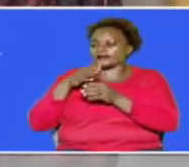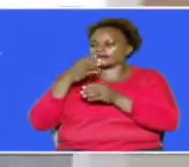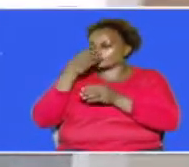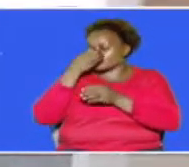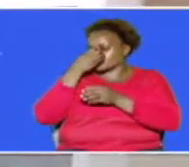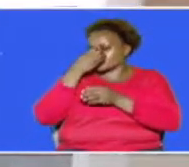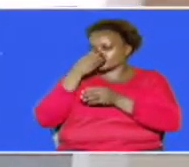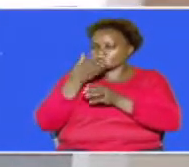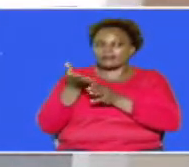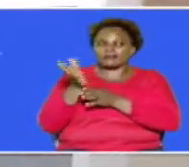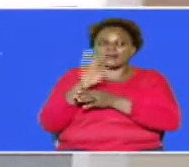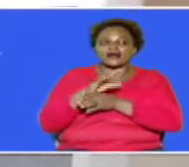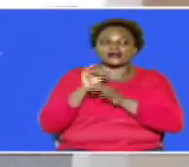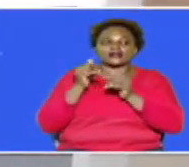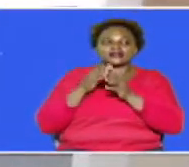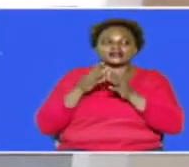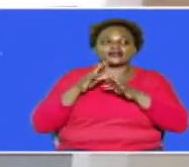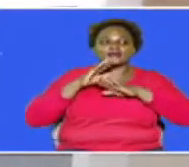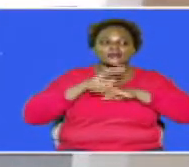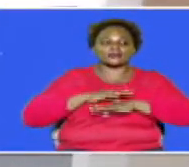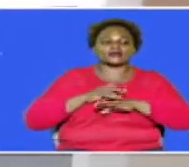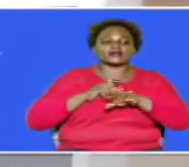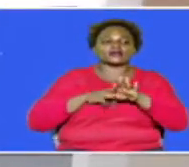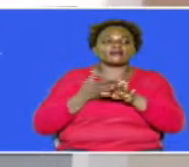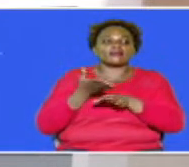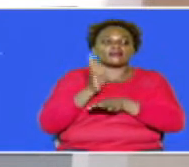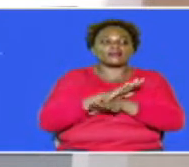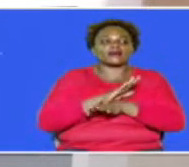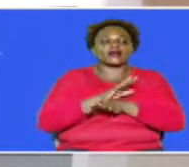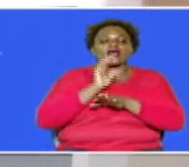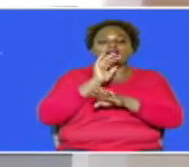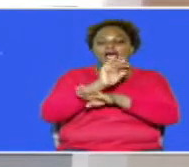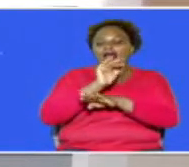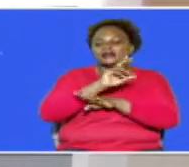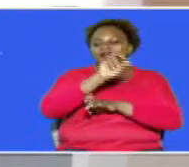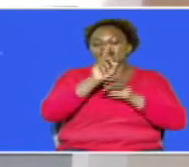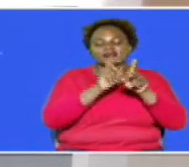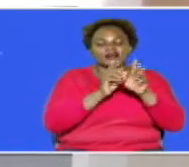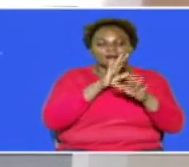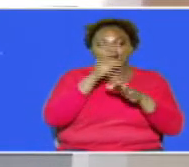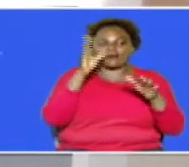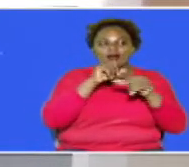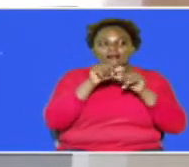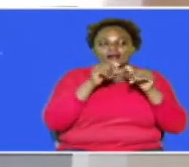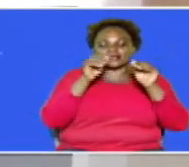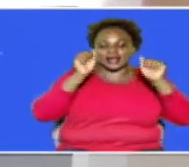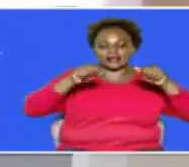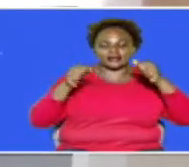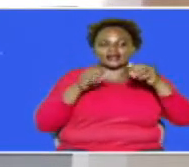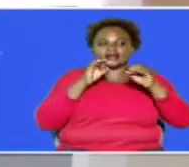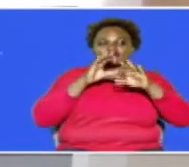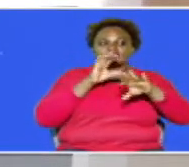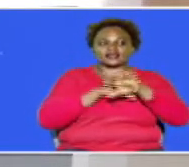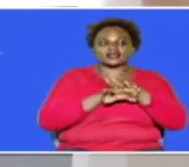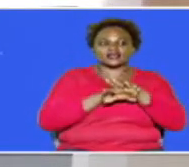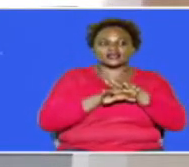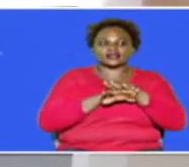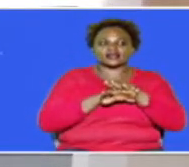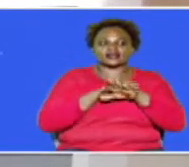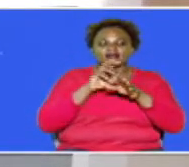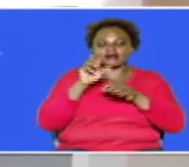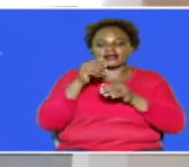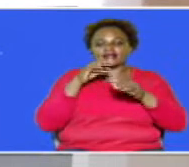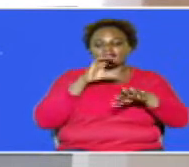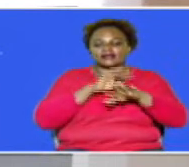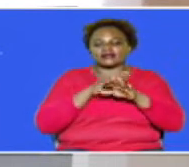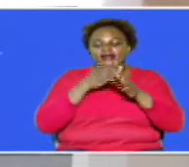your thoughts. We are coming back to you. We need to take a quick break. When we come back, we want to ask one or two more questions about this agreement. And if you're getting at all what you are